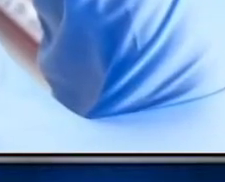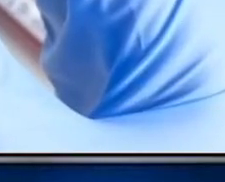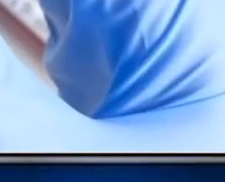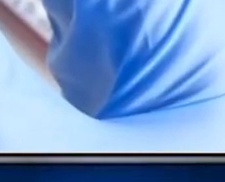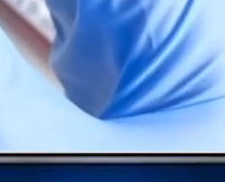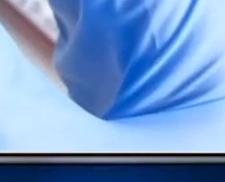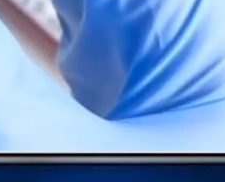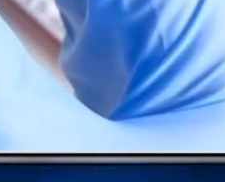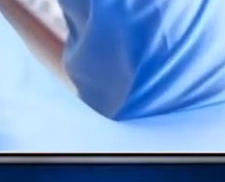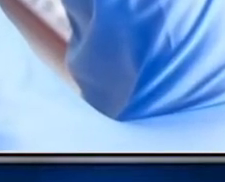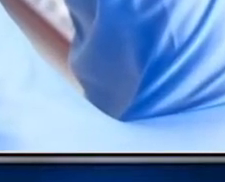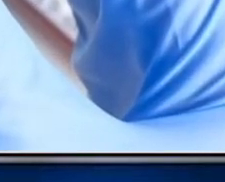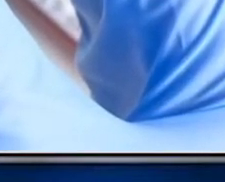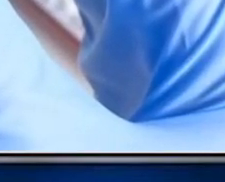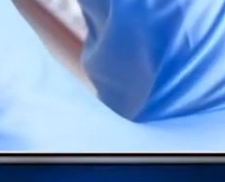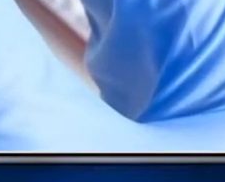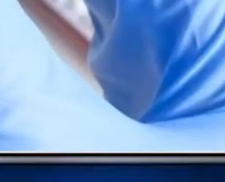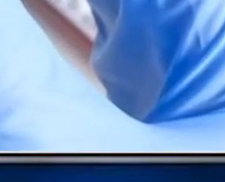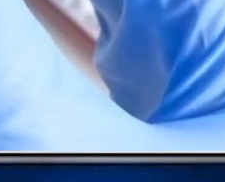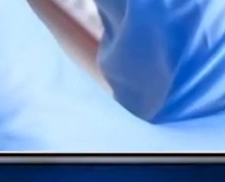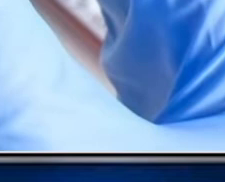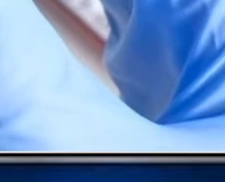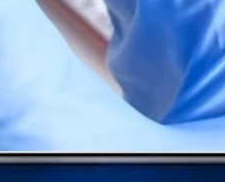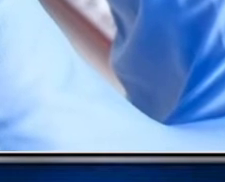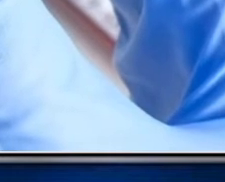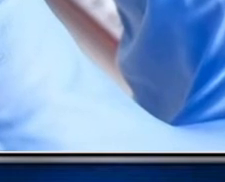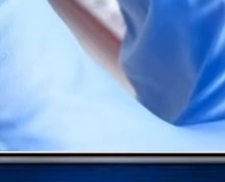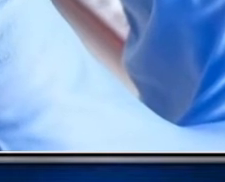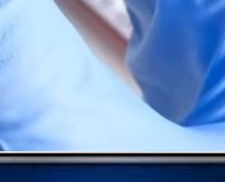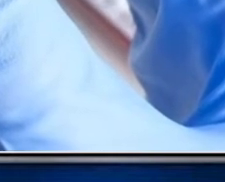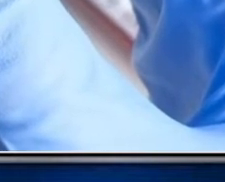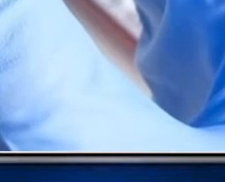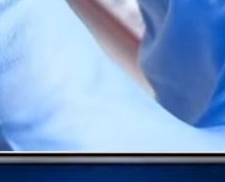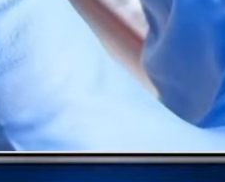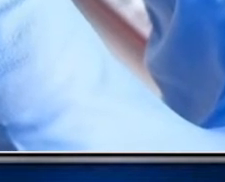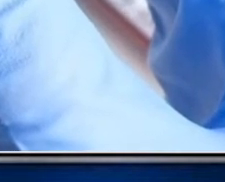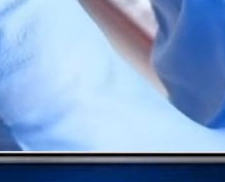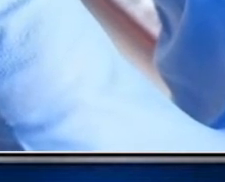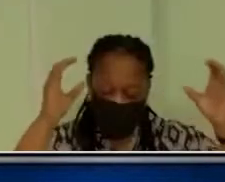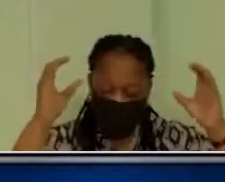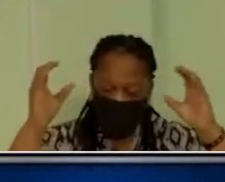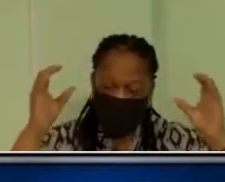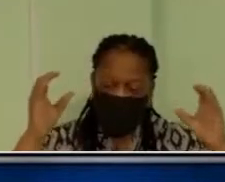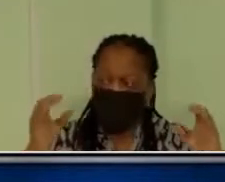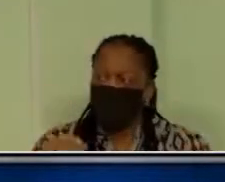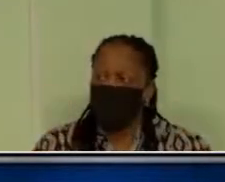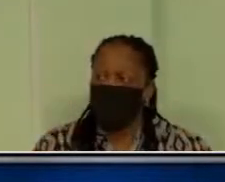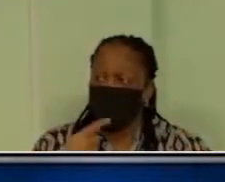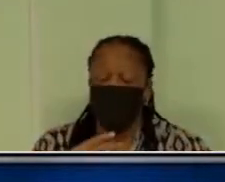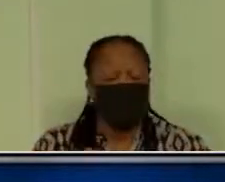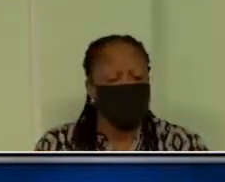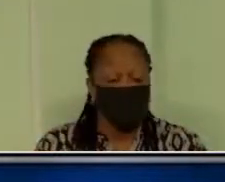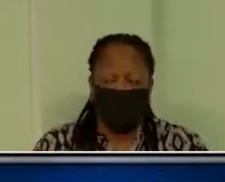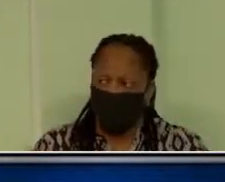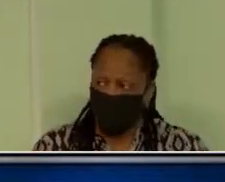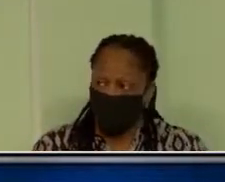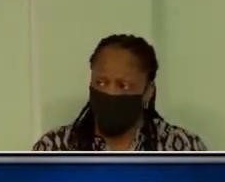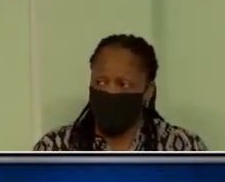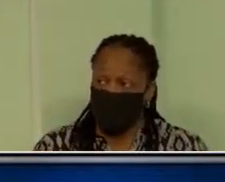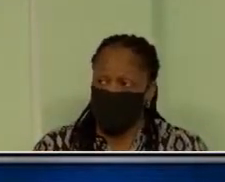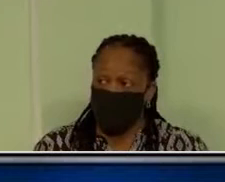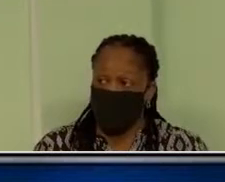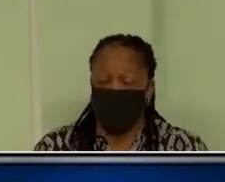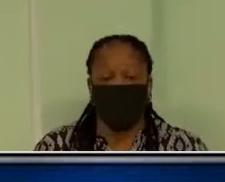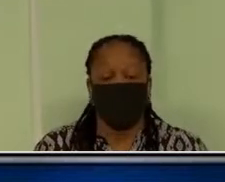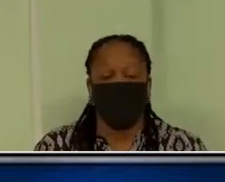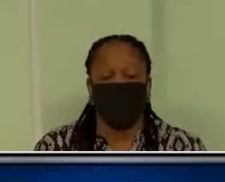approved behavior to reduce the risk of transmitting or contracting the coronavirus. Our borders will be opened October